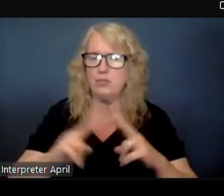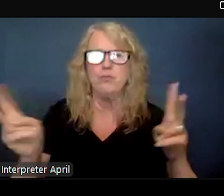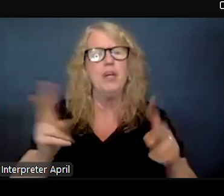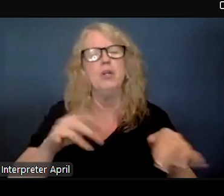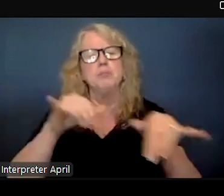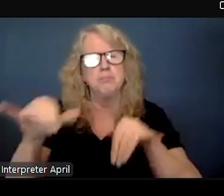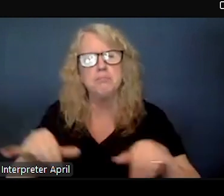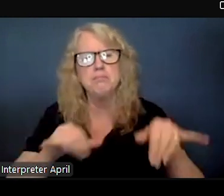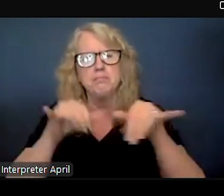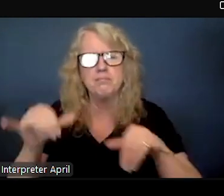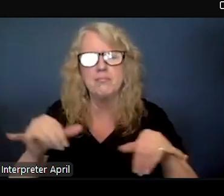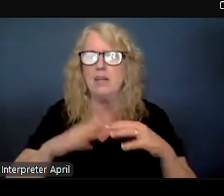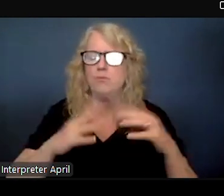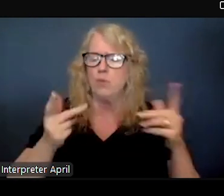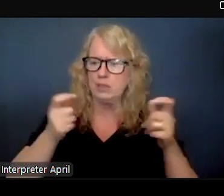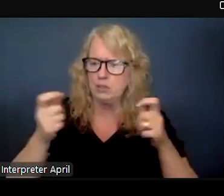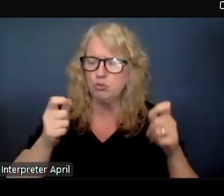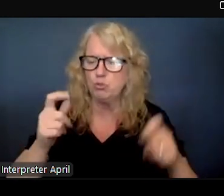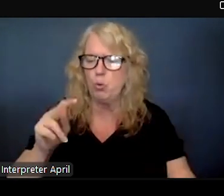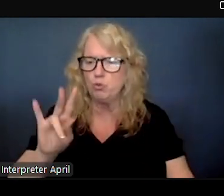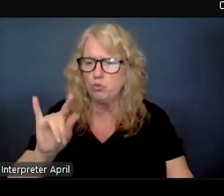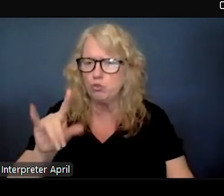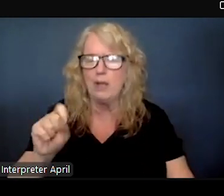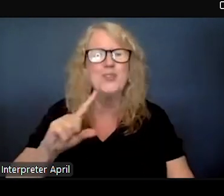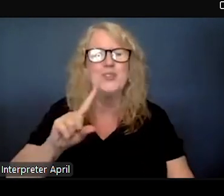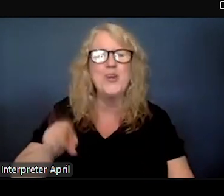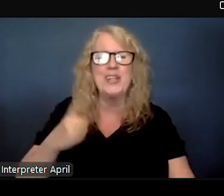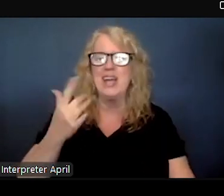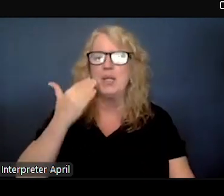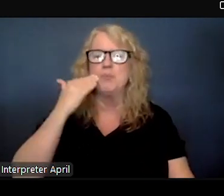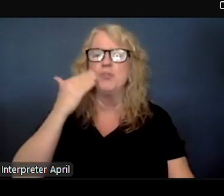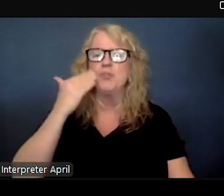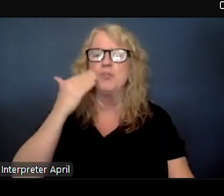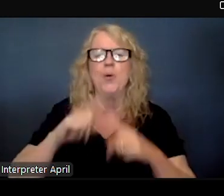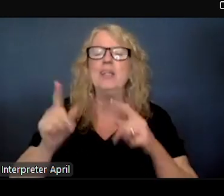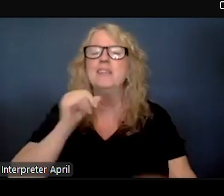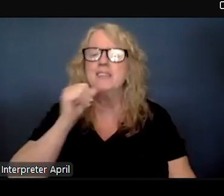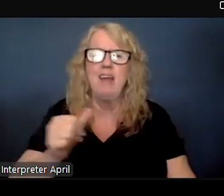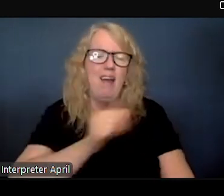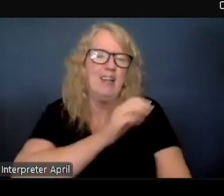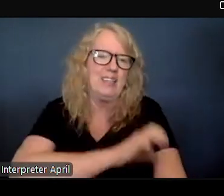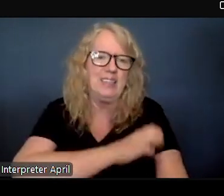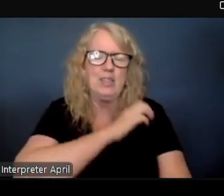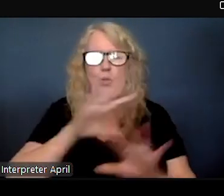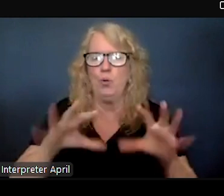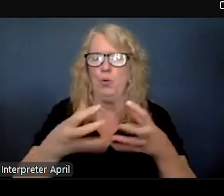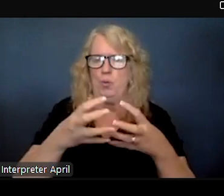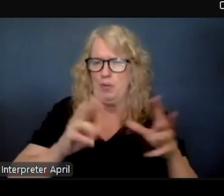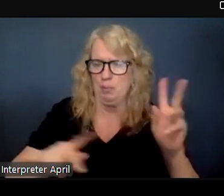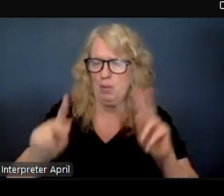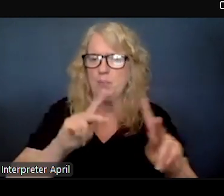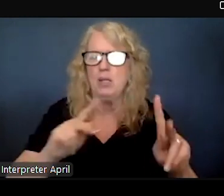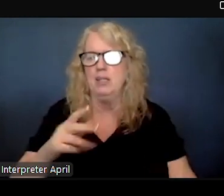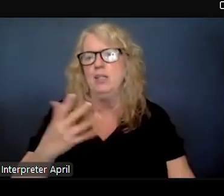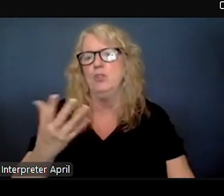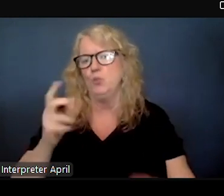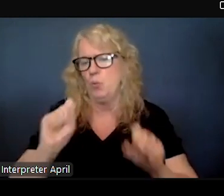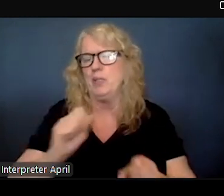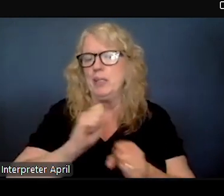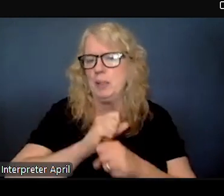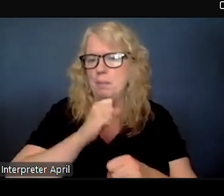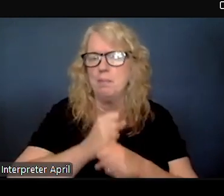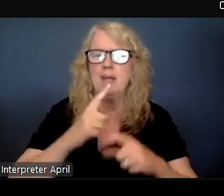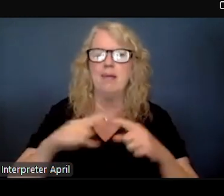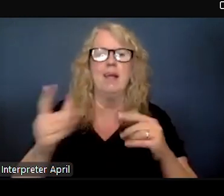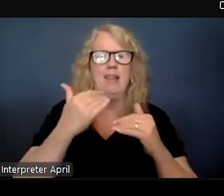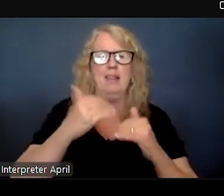standard in randomized control trials. Again, I'm just sort of noting it is a non-clinical college population, so we can make a limited